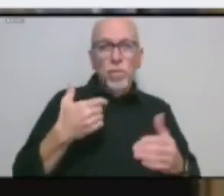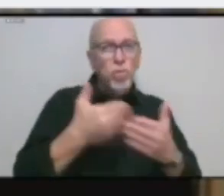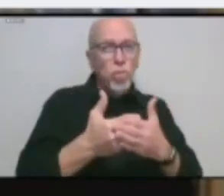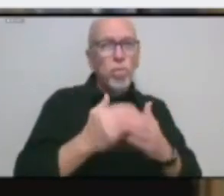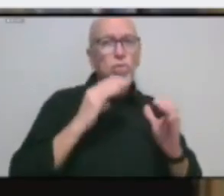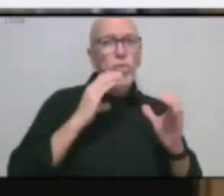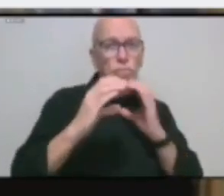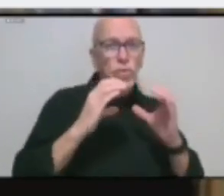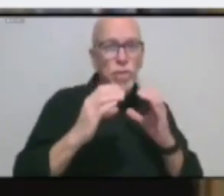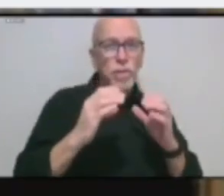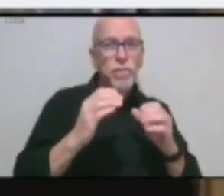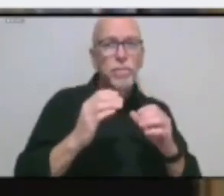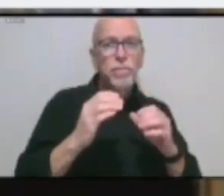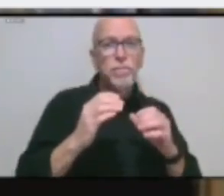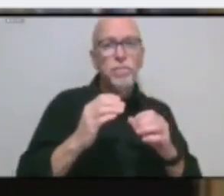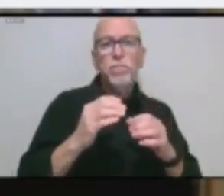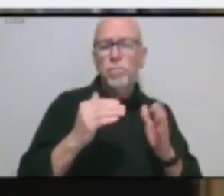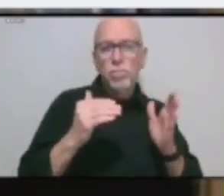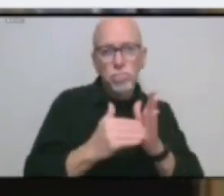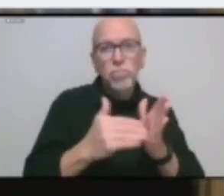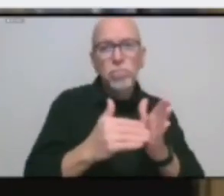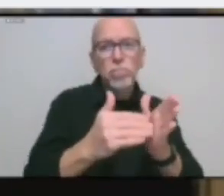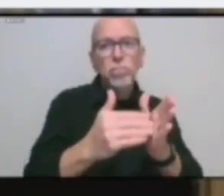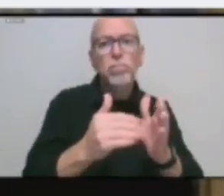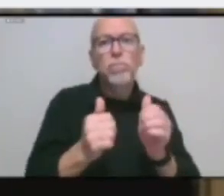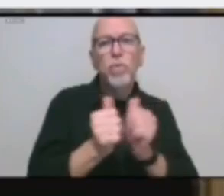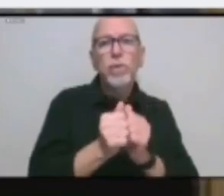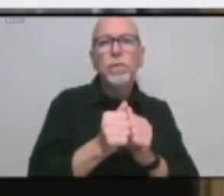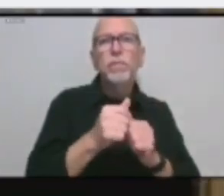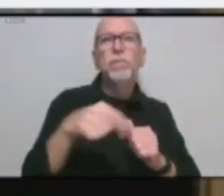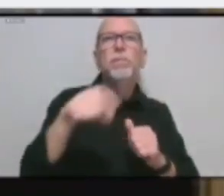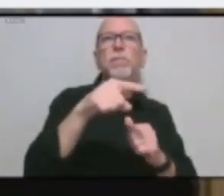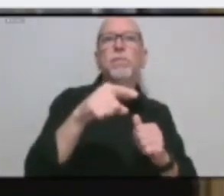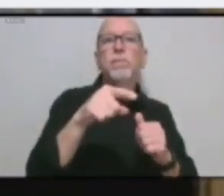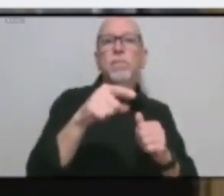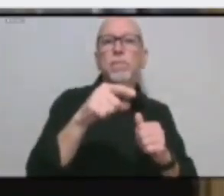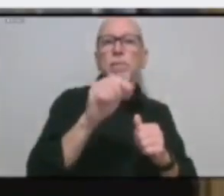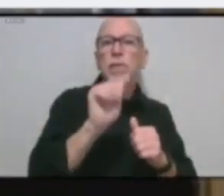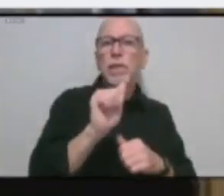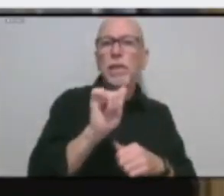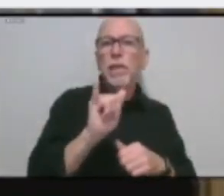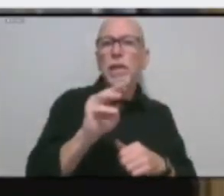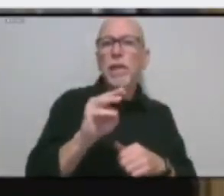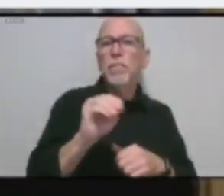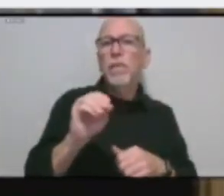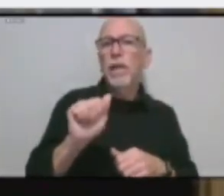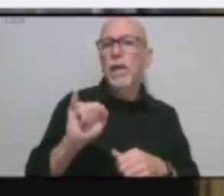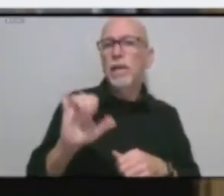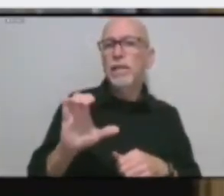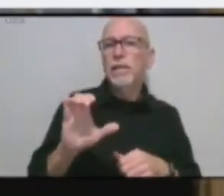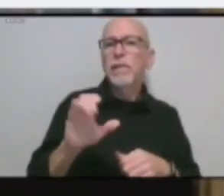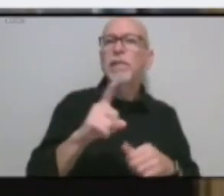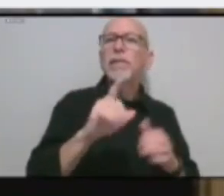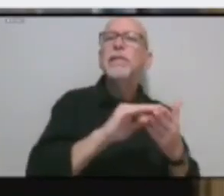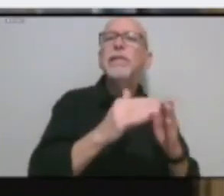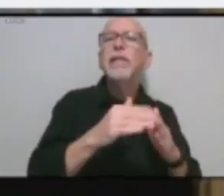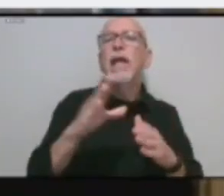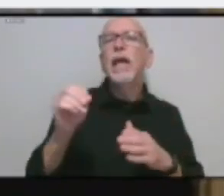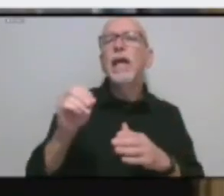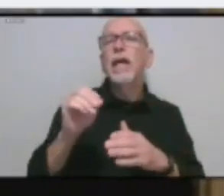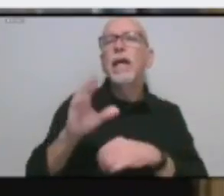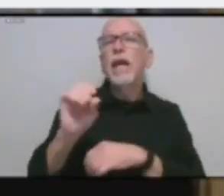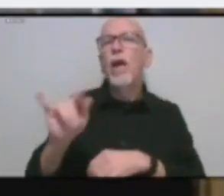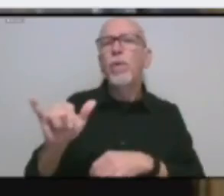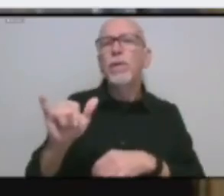communication, regular, with AIM and with AIC, with our counties and our city sister